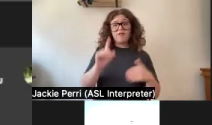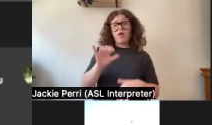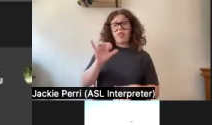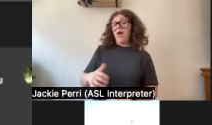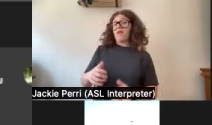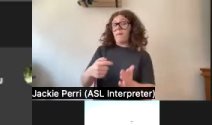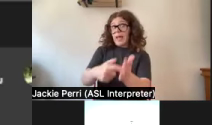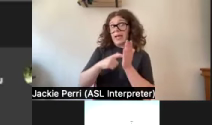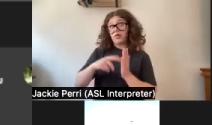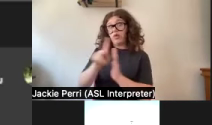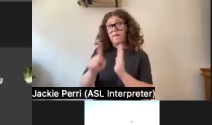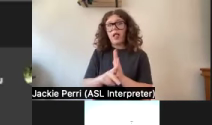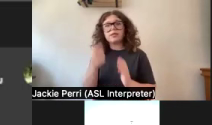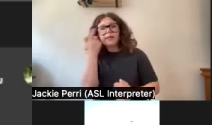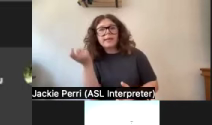if it's not being